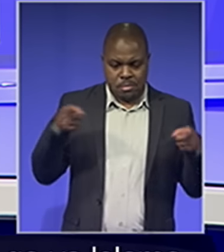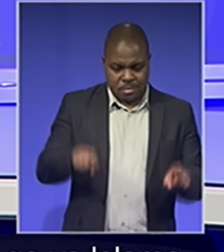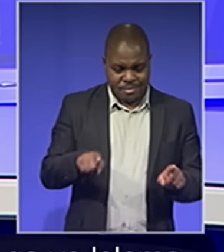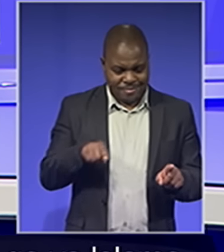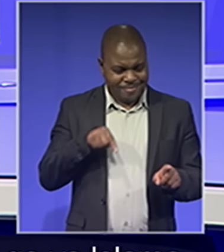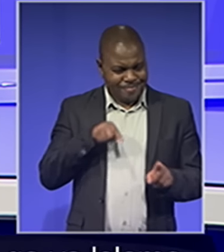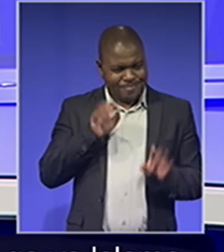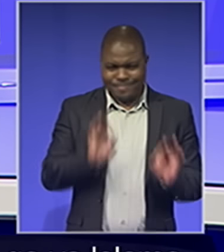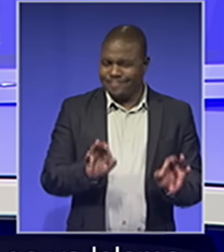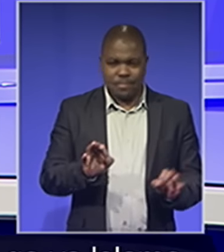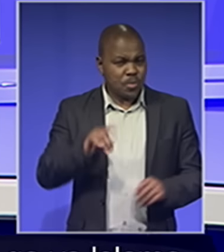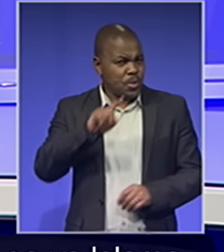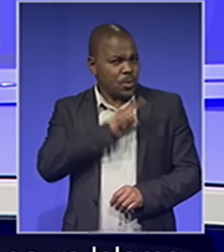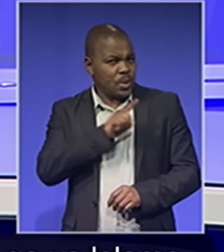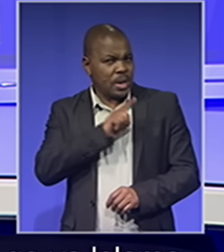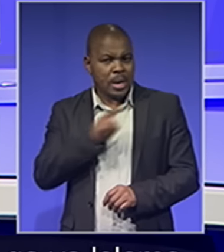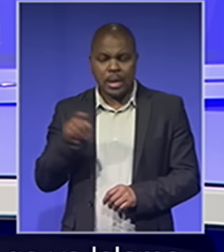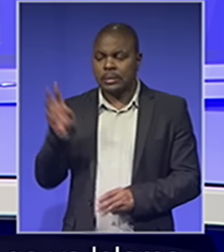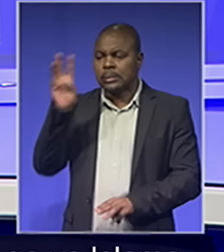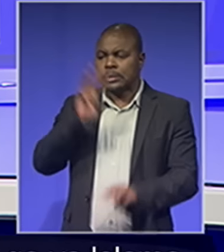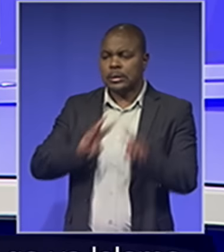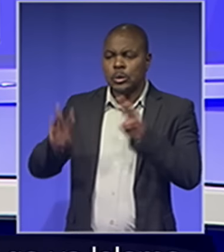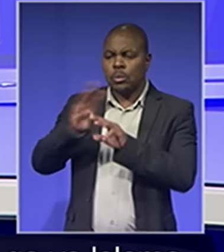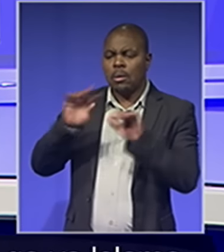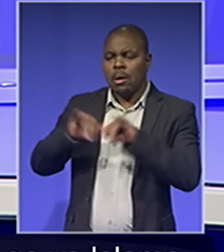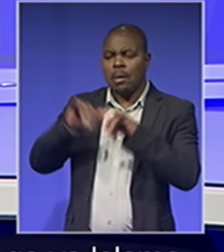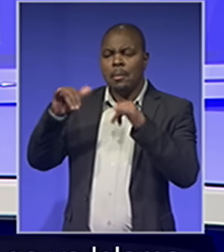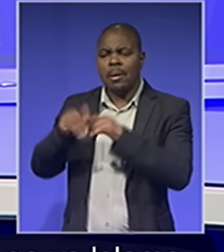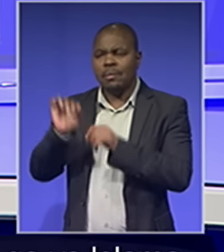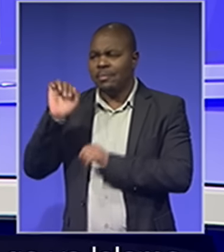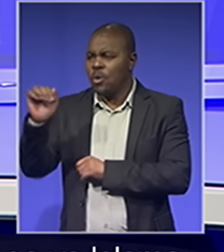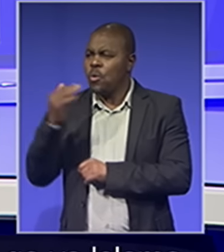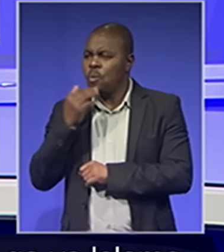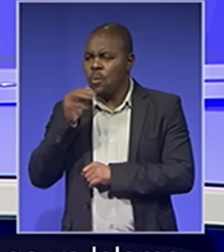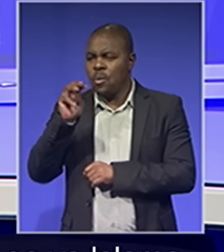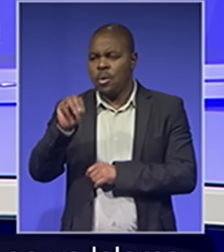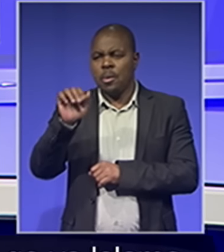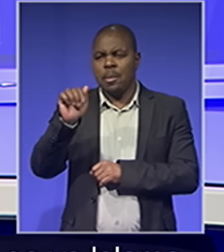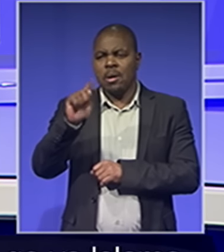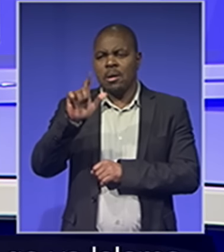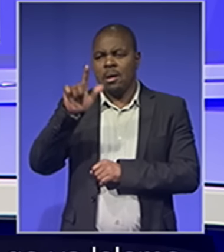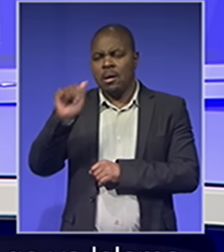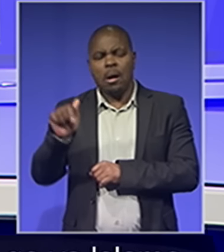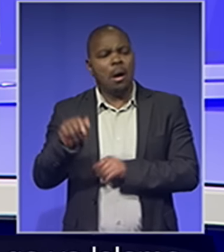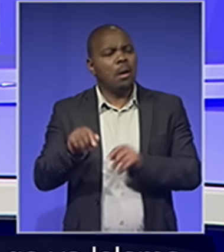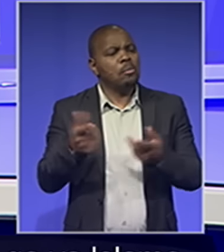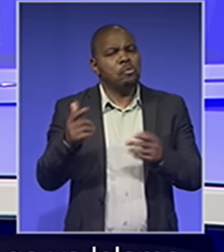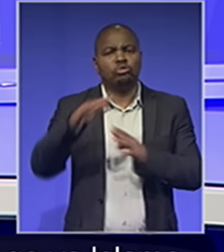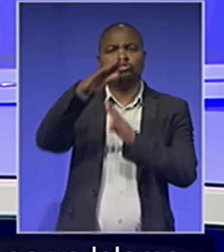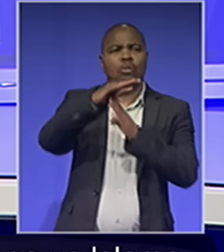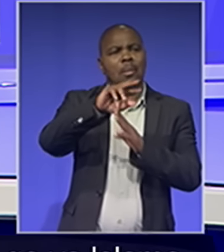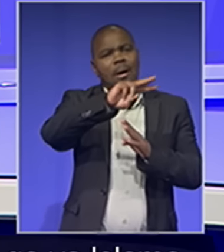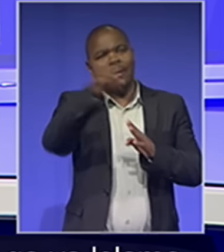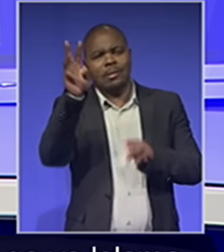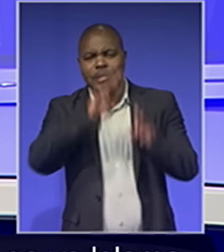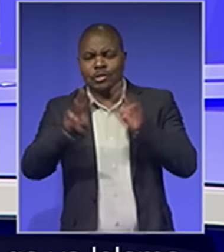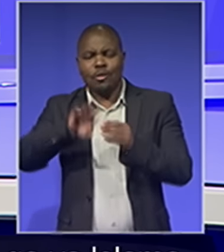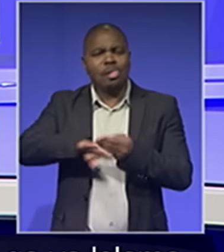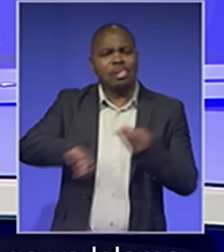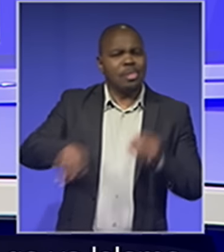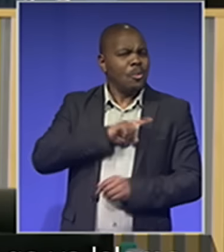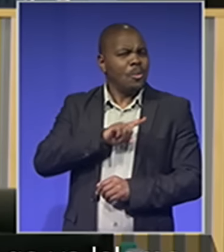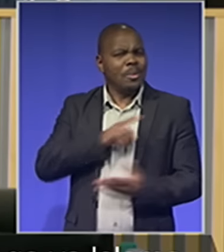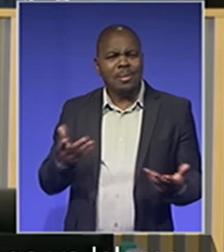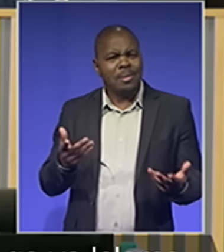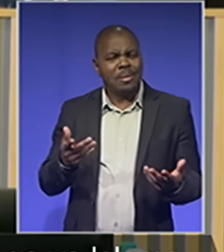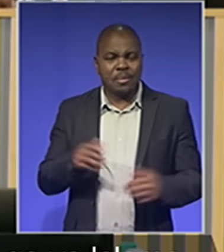ga go fitlhogo gore setlamo sa tshireletso sa ga matlala se beilwe kwa setlhoeng sa ditlamo tse dingwe tsa tshireletso.